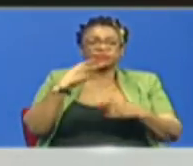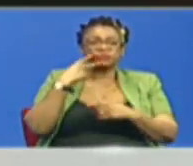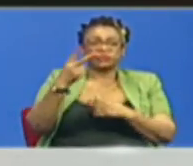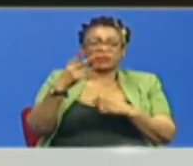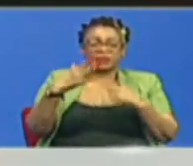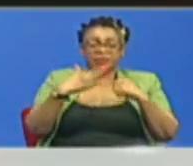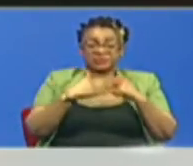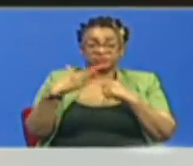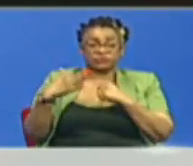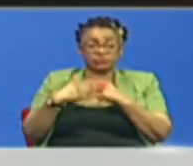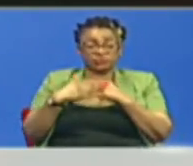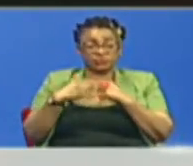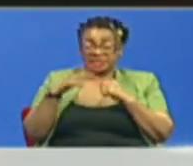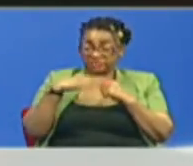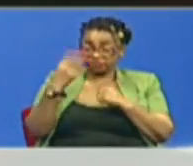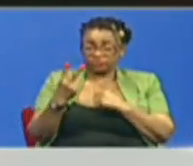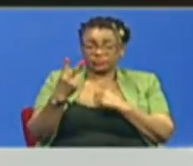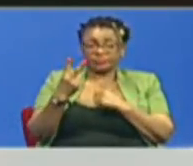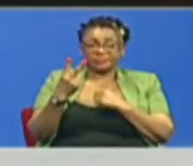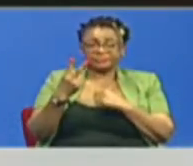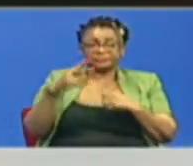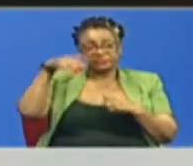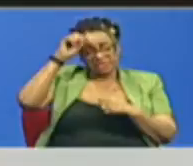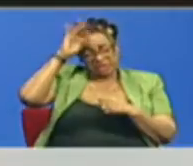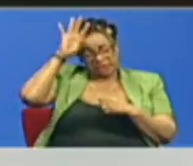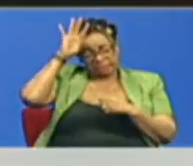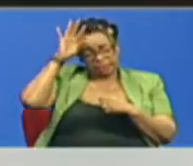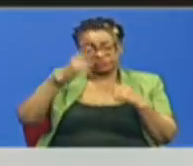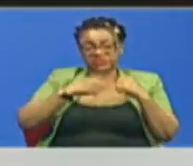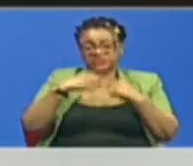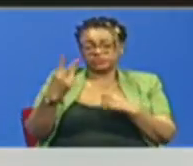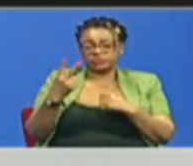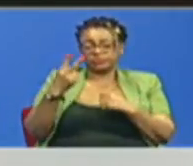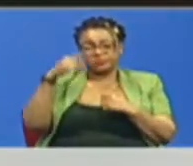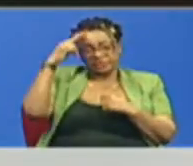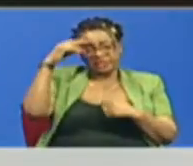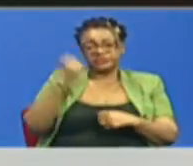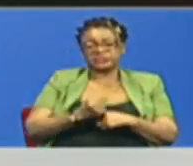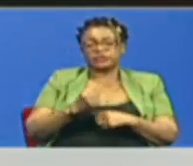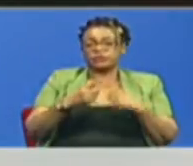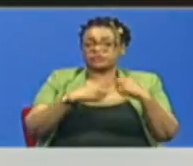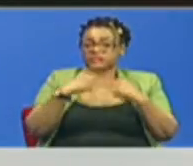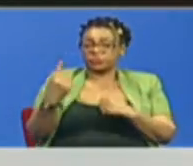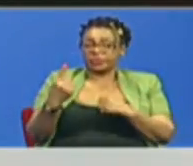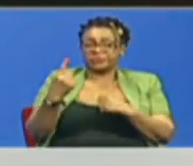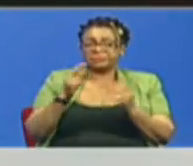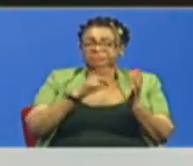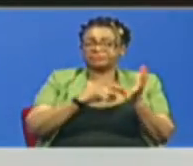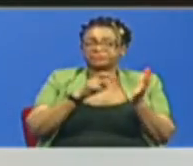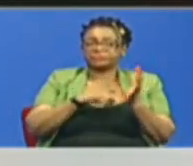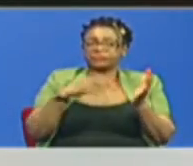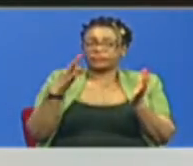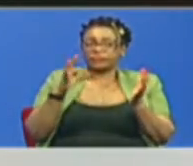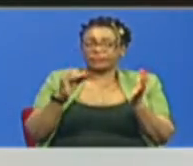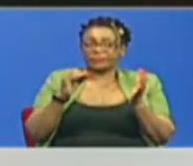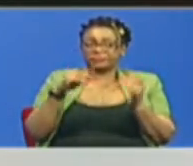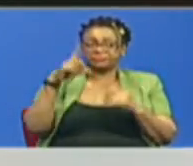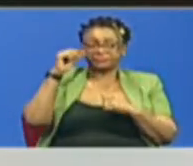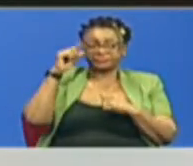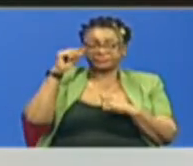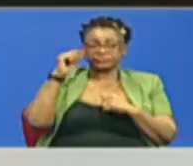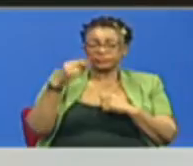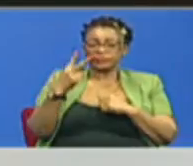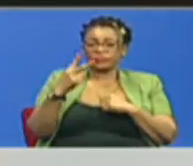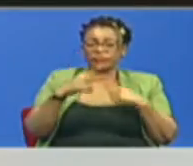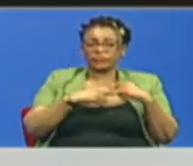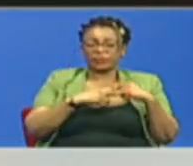292 new cases. Kiambu has 62, Kajiado 51, Machakos 30, Mombasa 28,